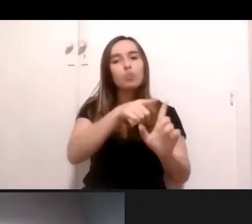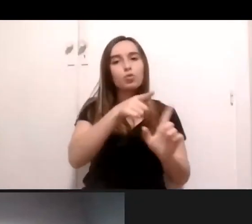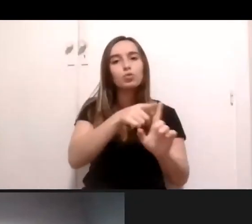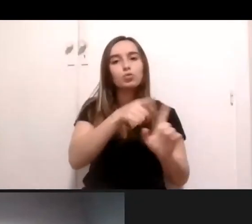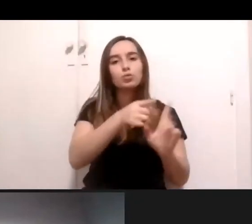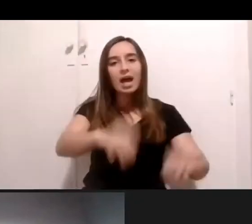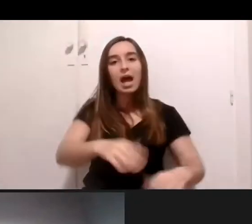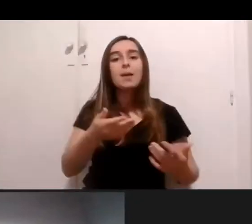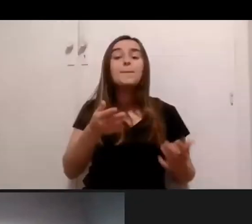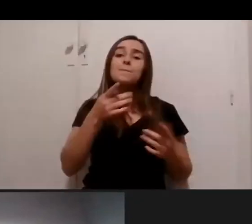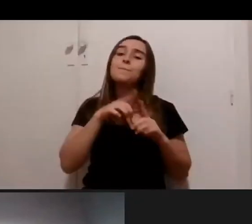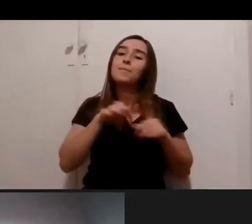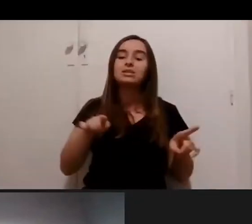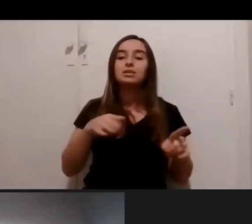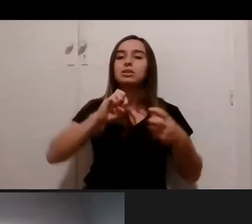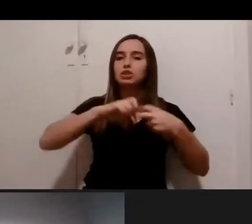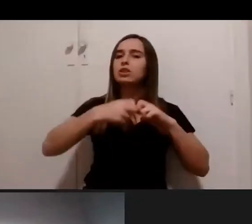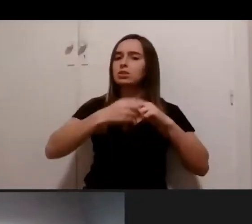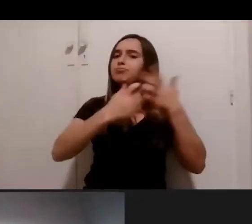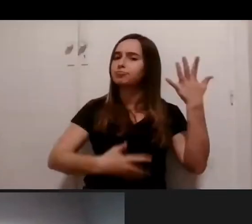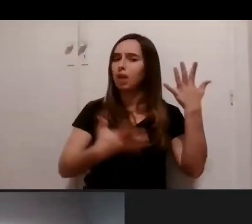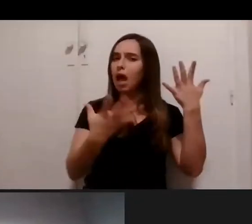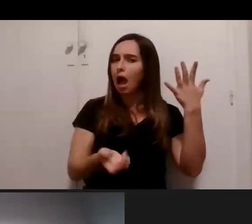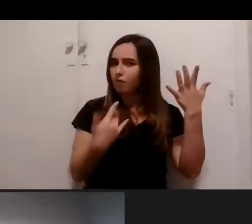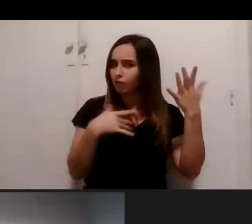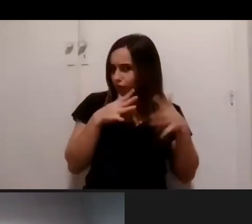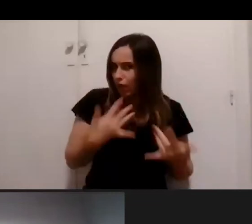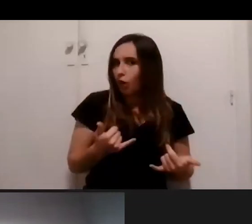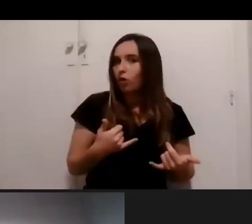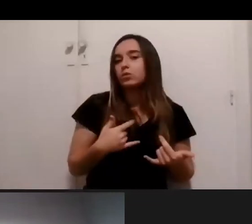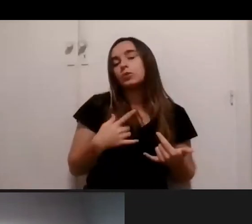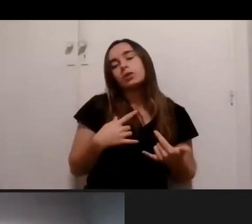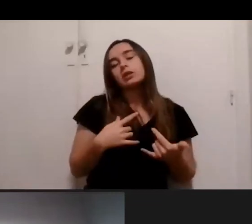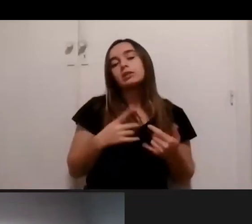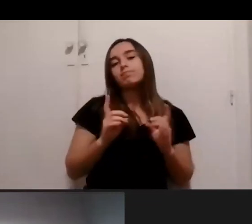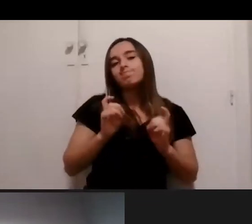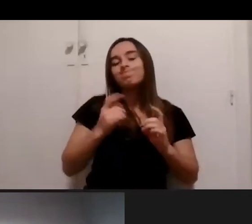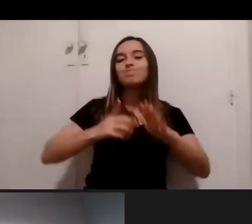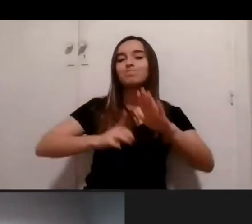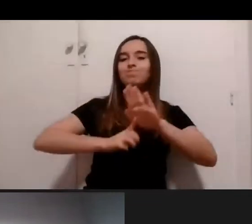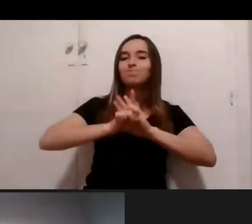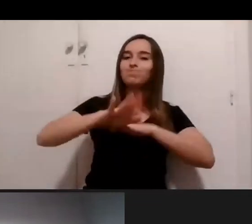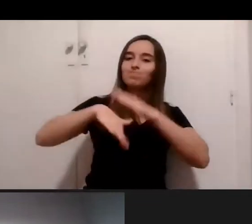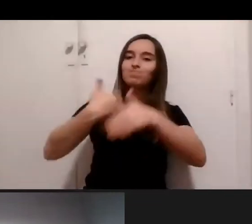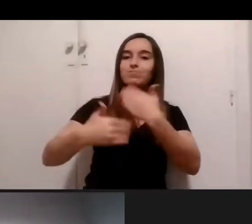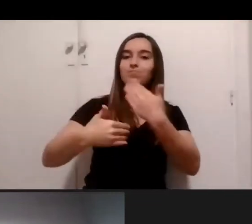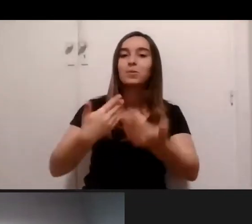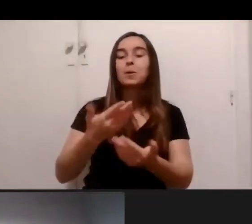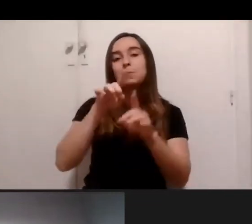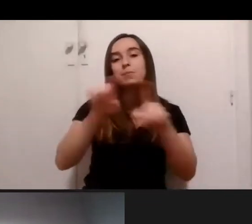many challenges, and we are trying to overcome them, but the things are not ready yet. So